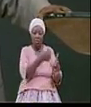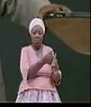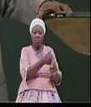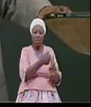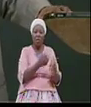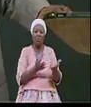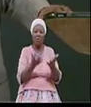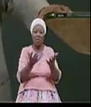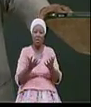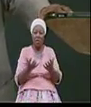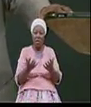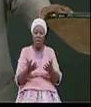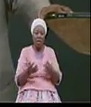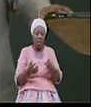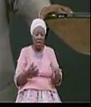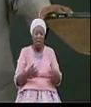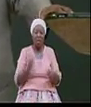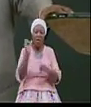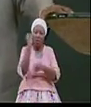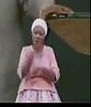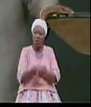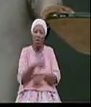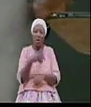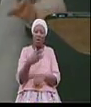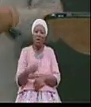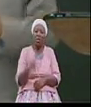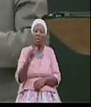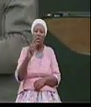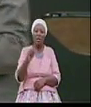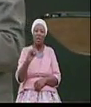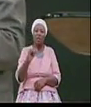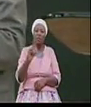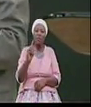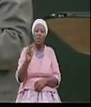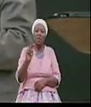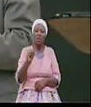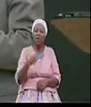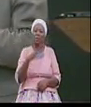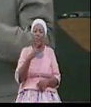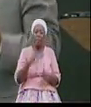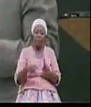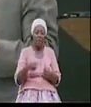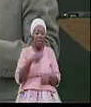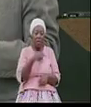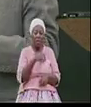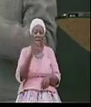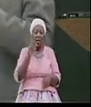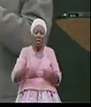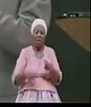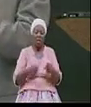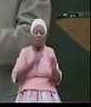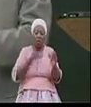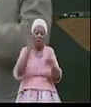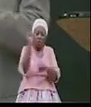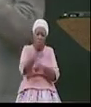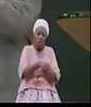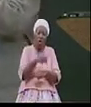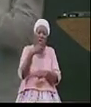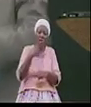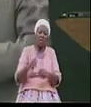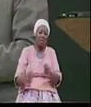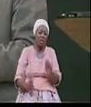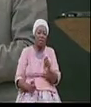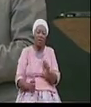the Midianites. He could not conquer the greater enemy within, the propensity